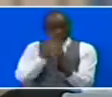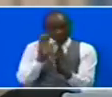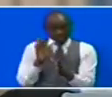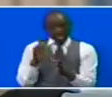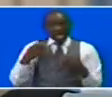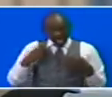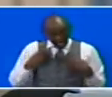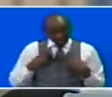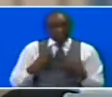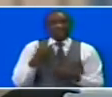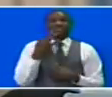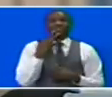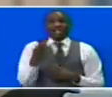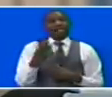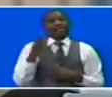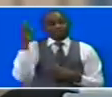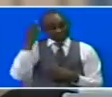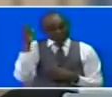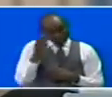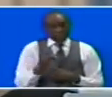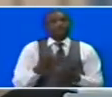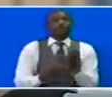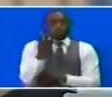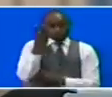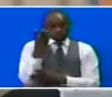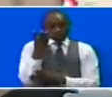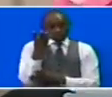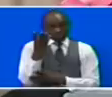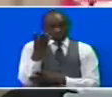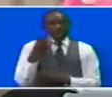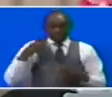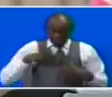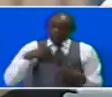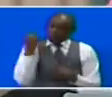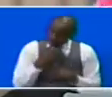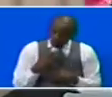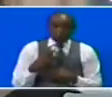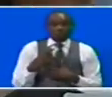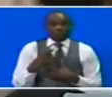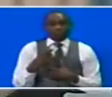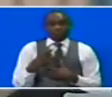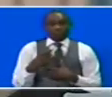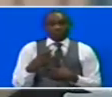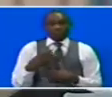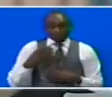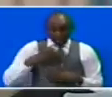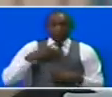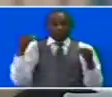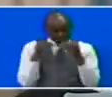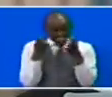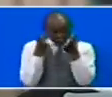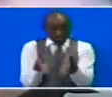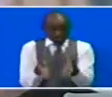had a 300% growth, kwamba wale waliokuwa wako katika kongamano hili